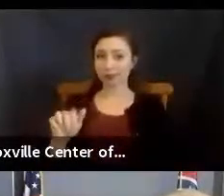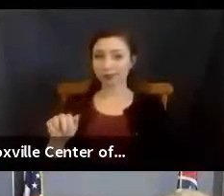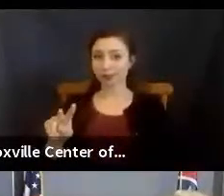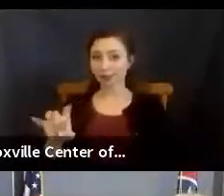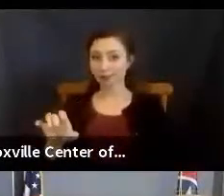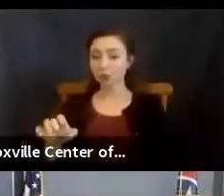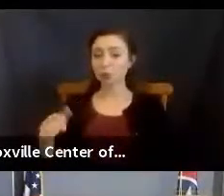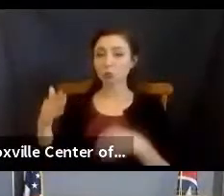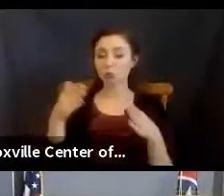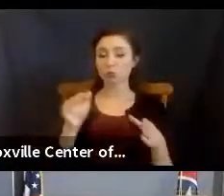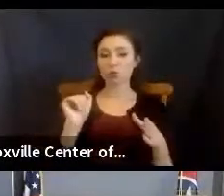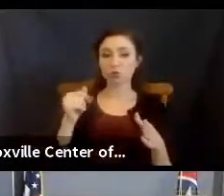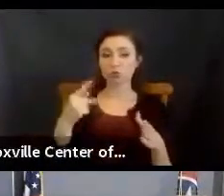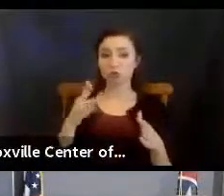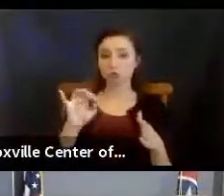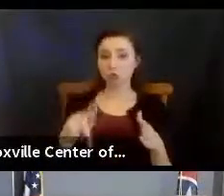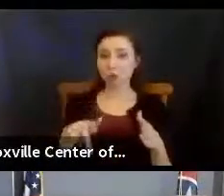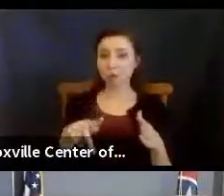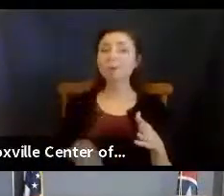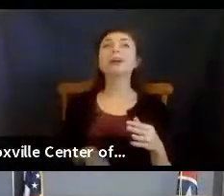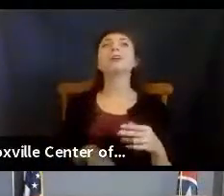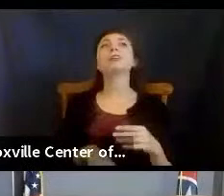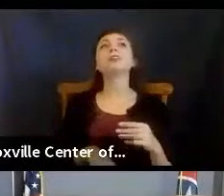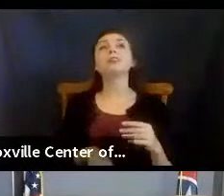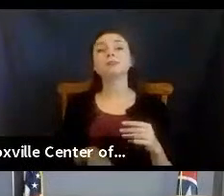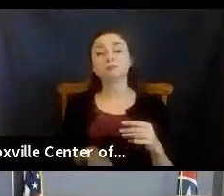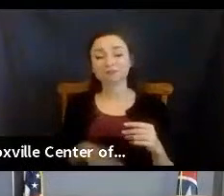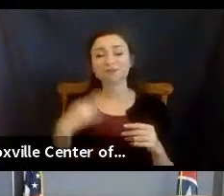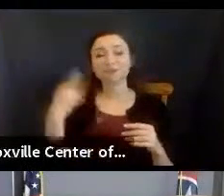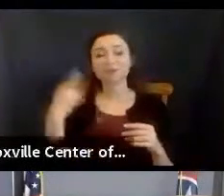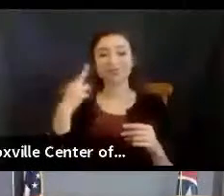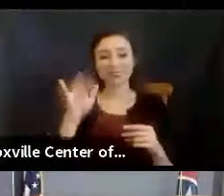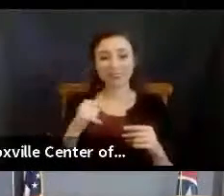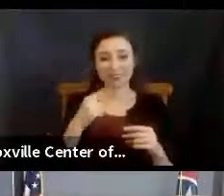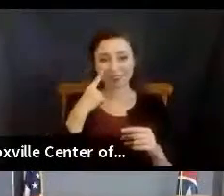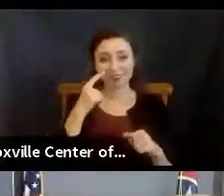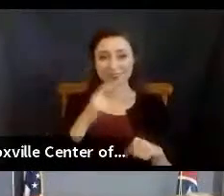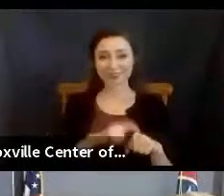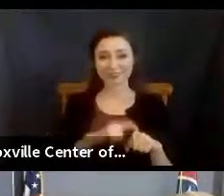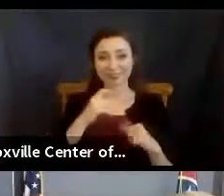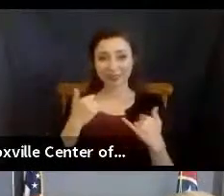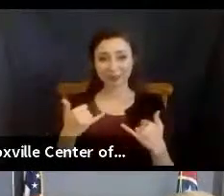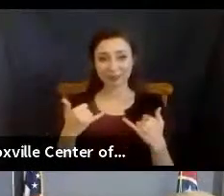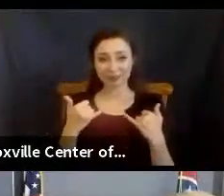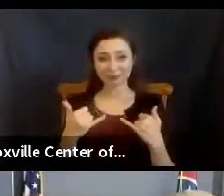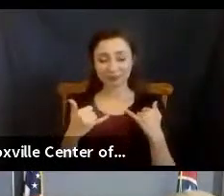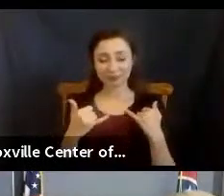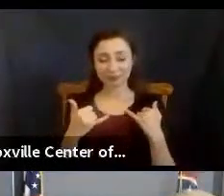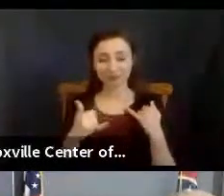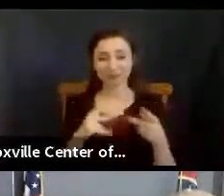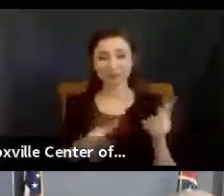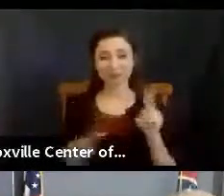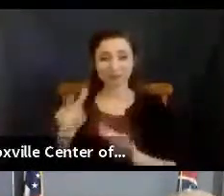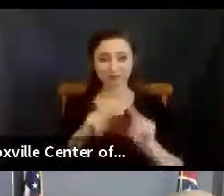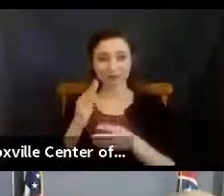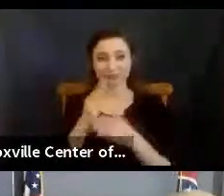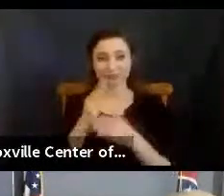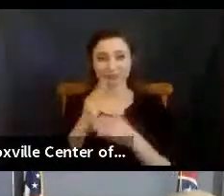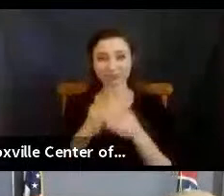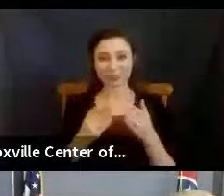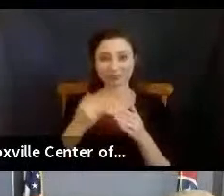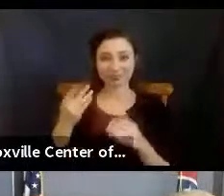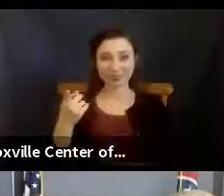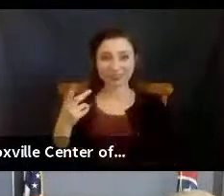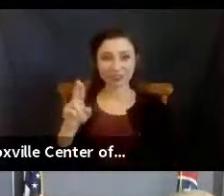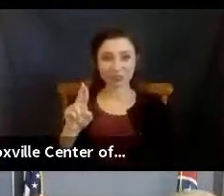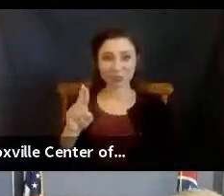Strip. And because of that, I think it's time for us to look at some of the things that Dr. Burks